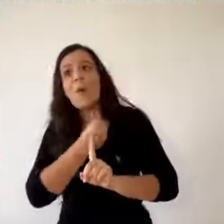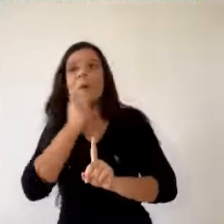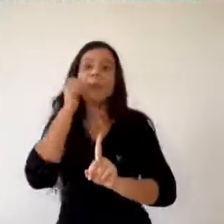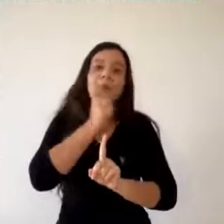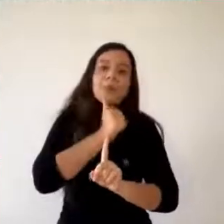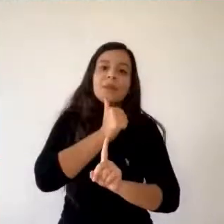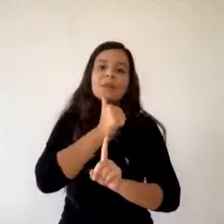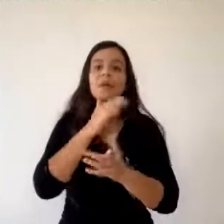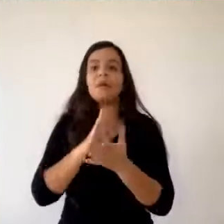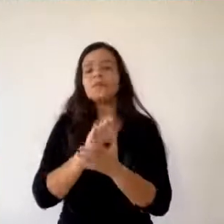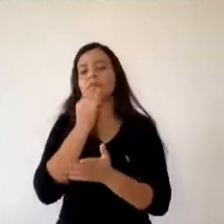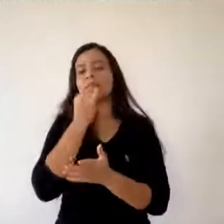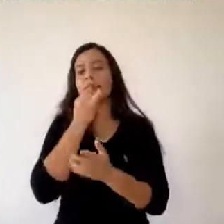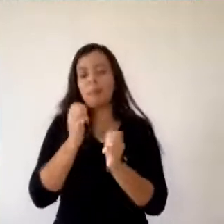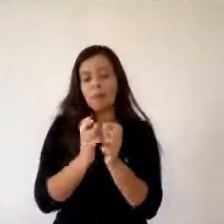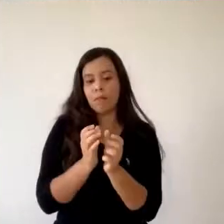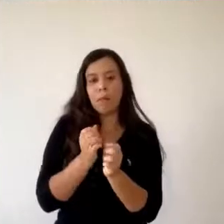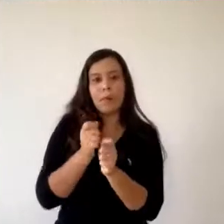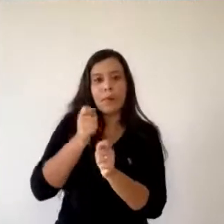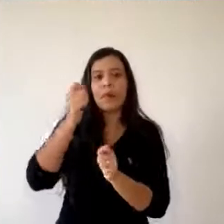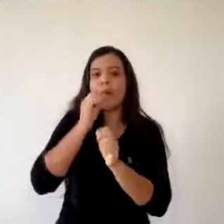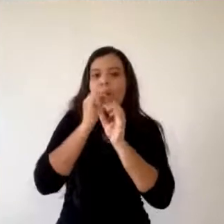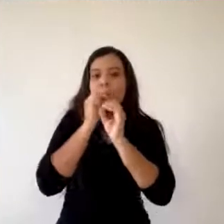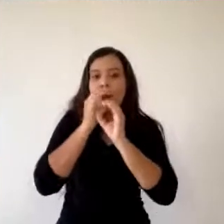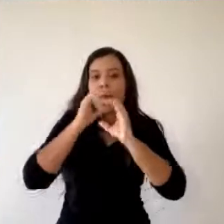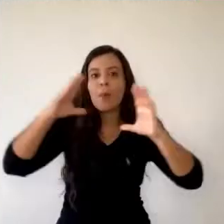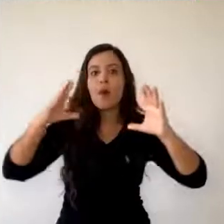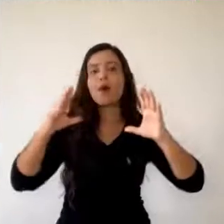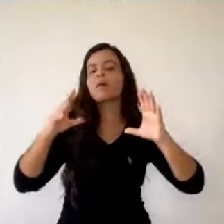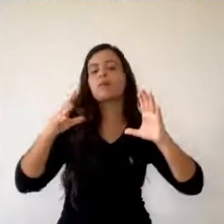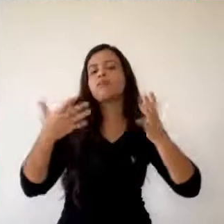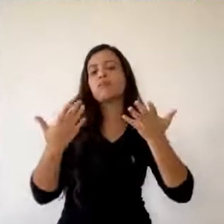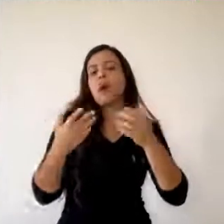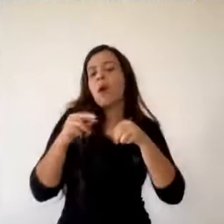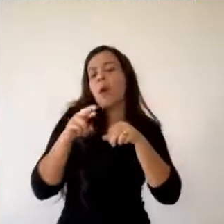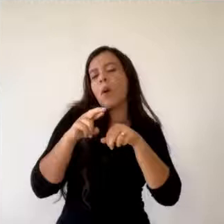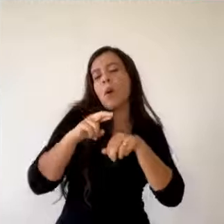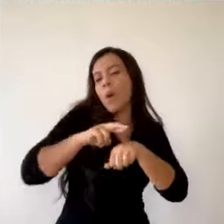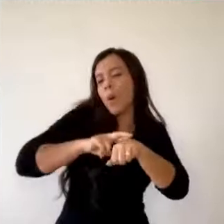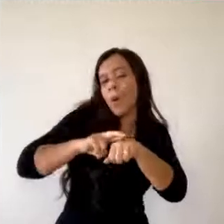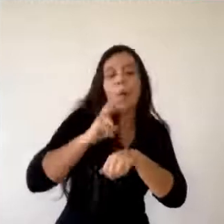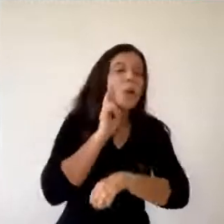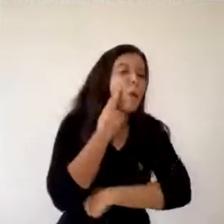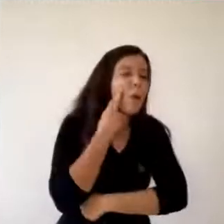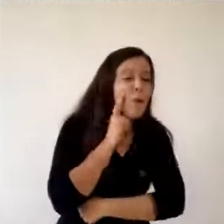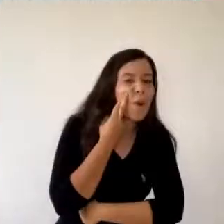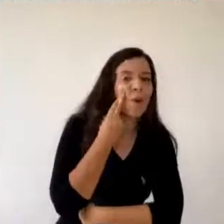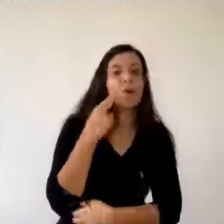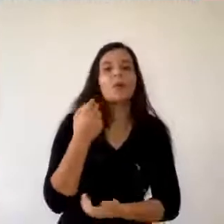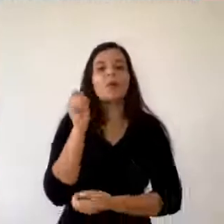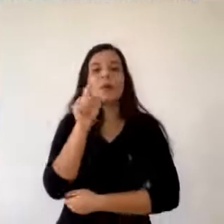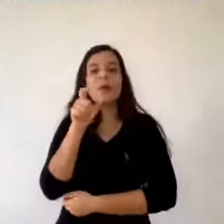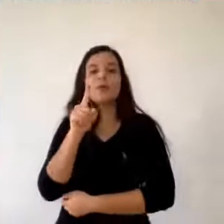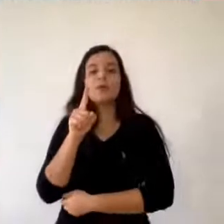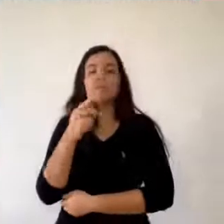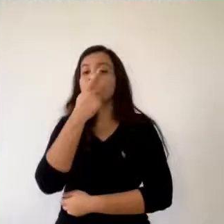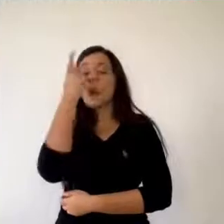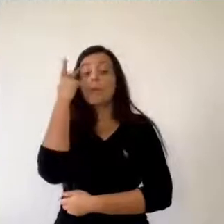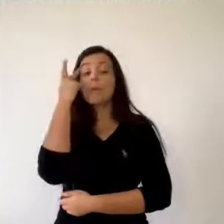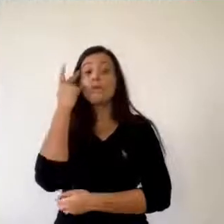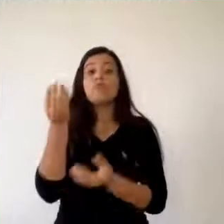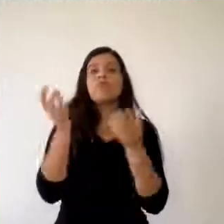pink, not yellow, of course, pink or blue, the person used several